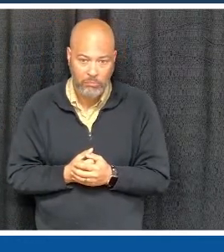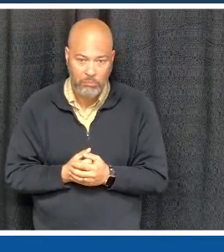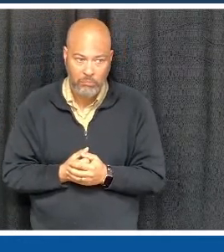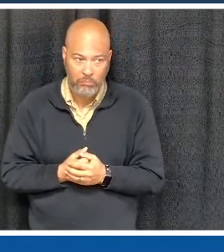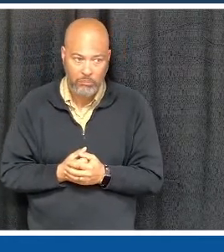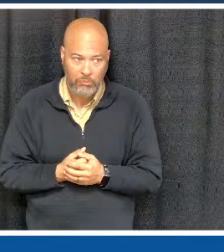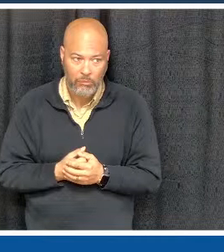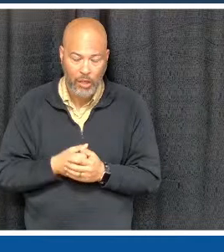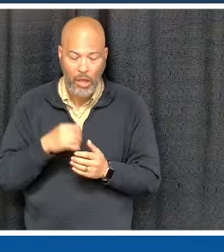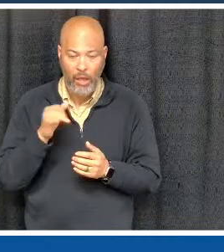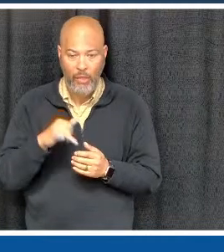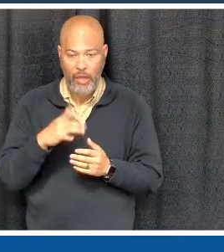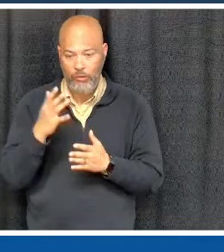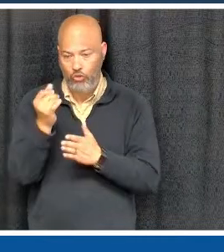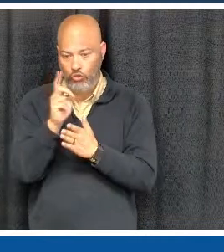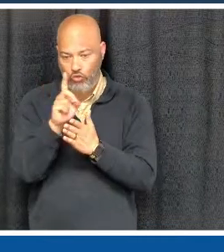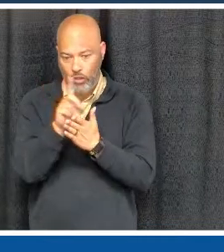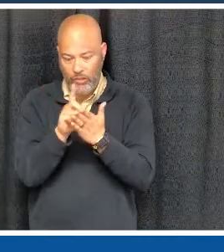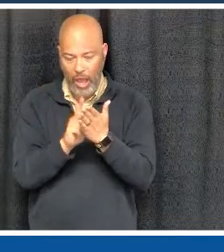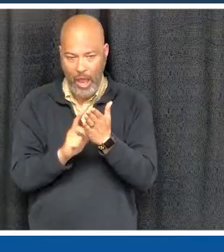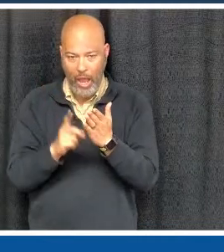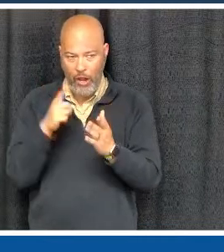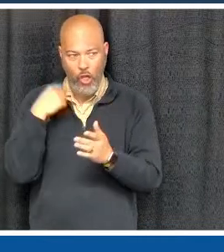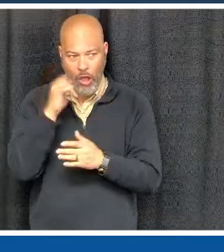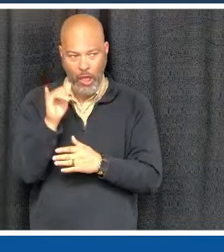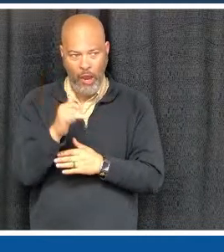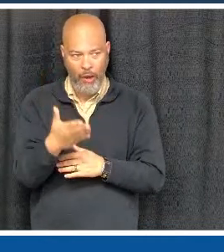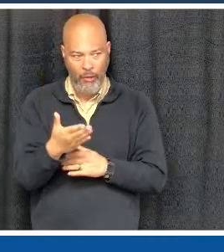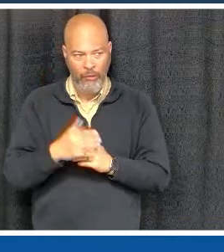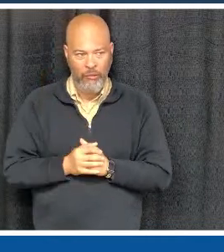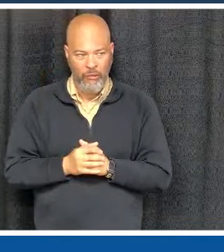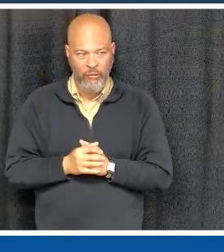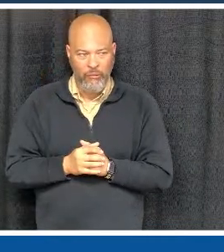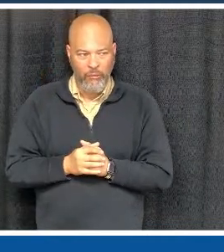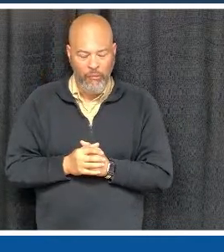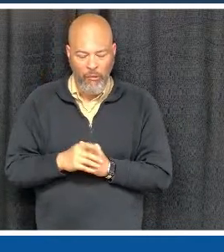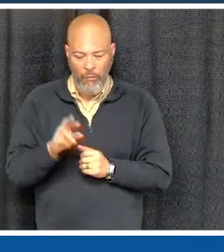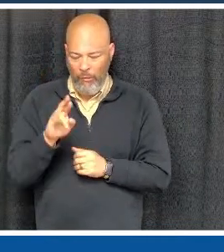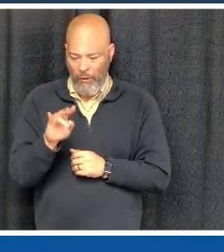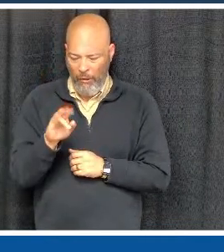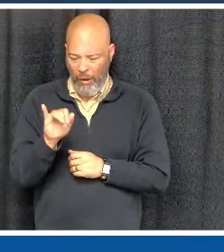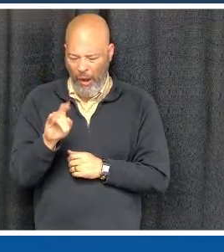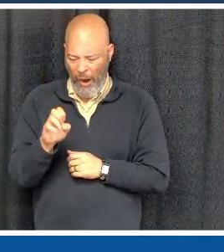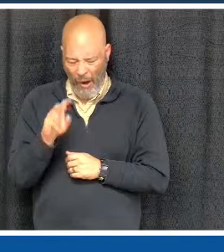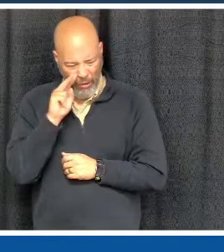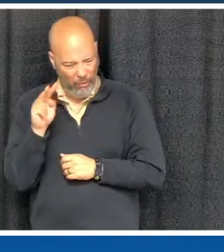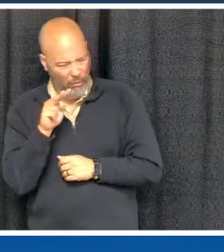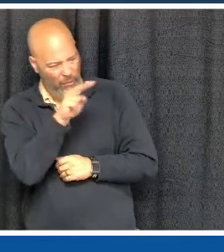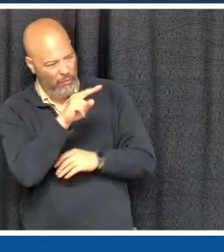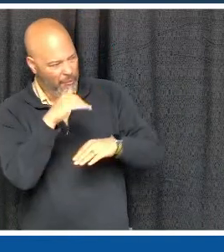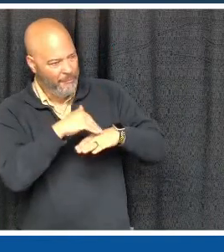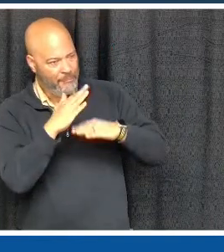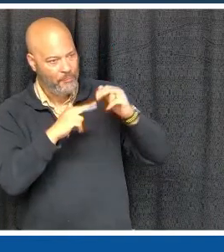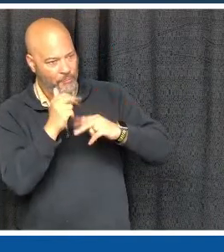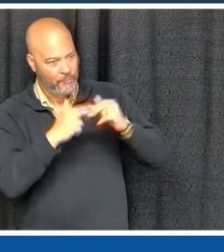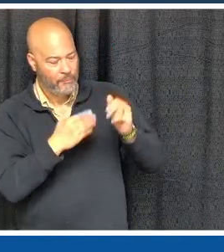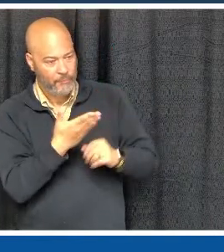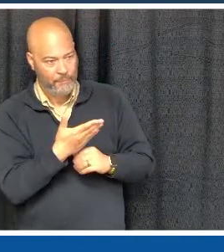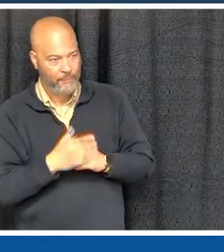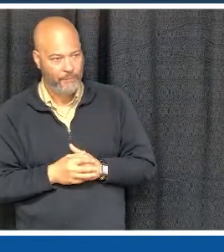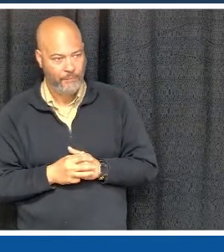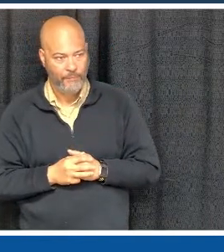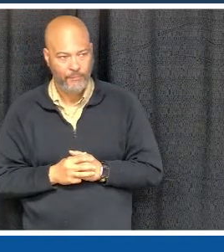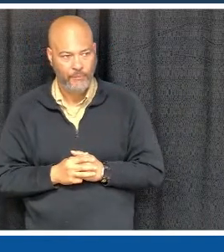Here's some architecturals of the site. This would be looking from Riverside Drive. Edge Hill would be to your left here.